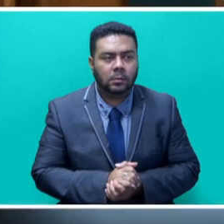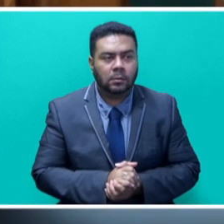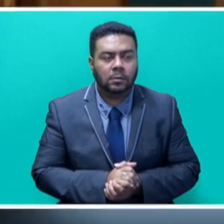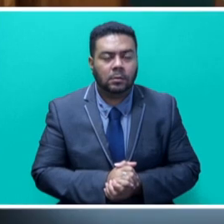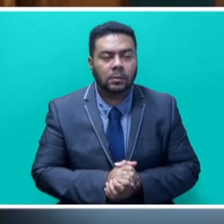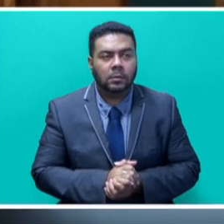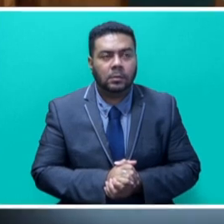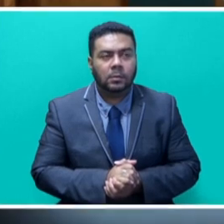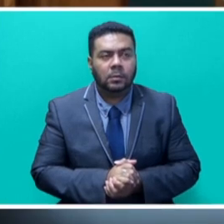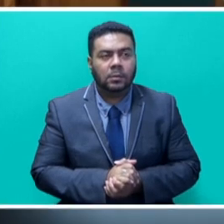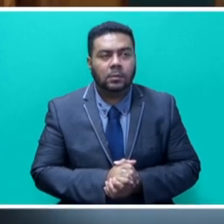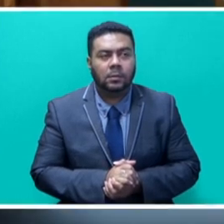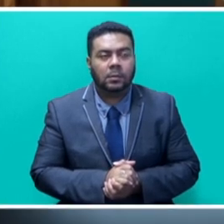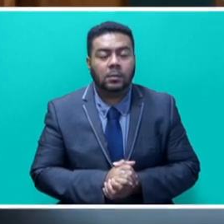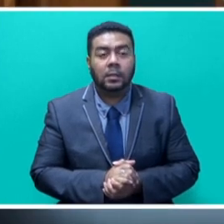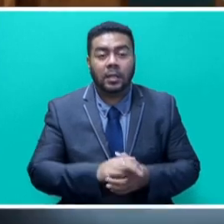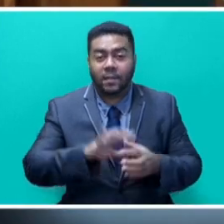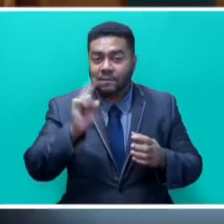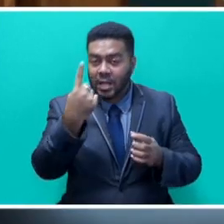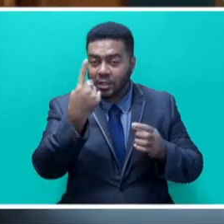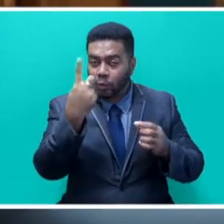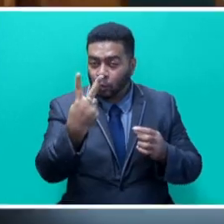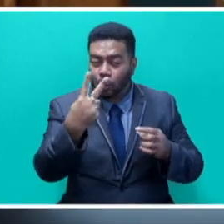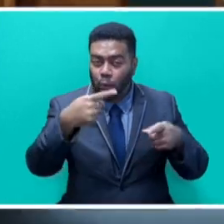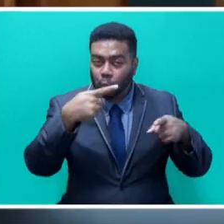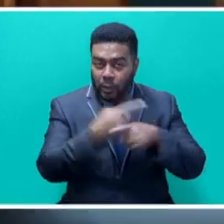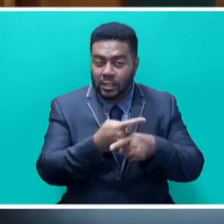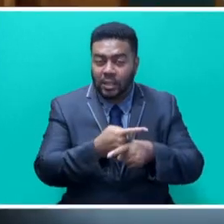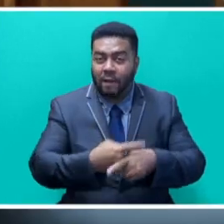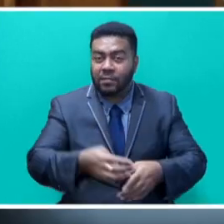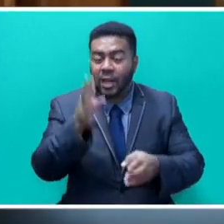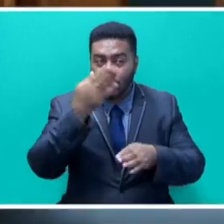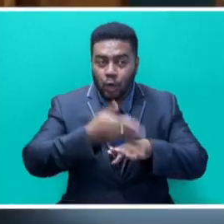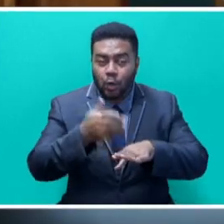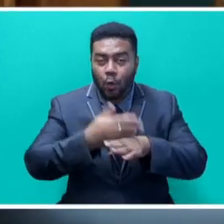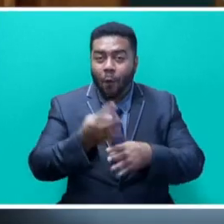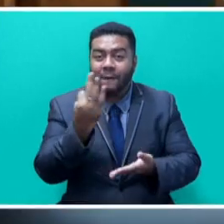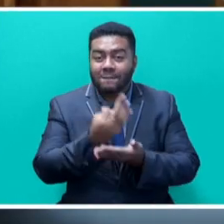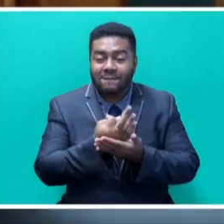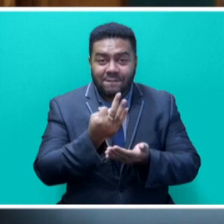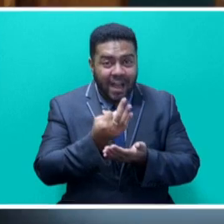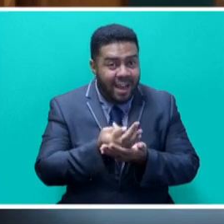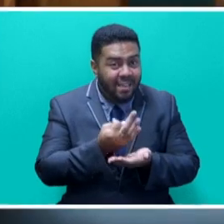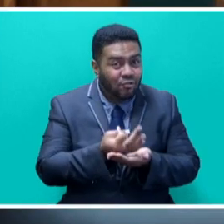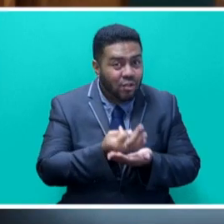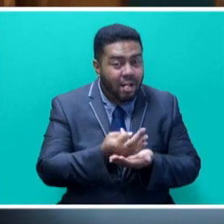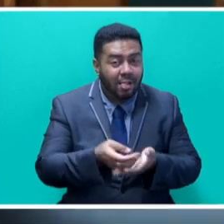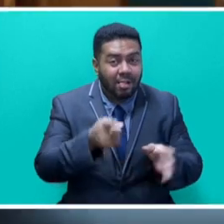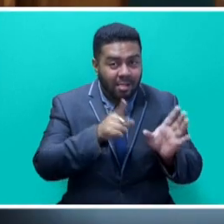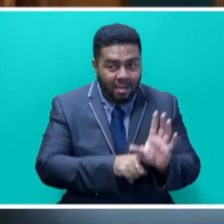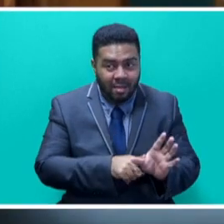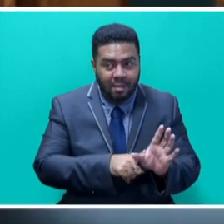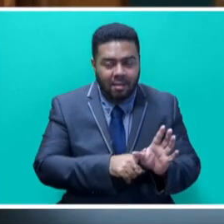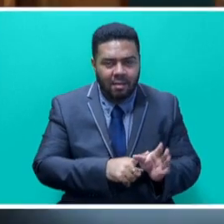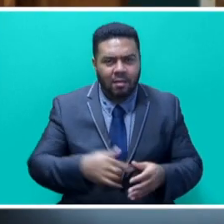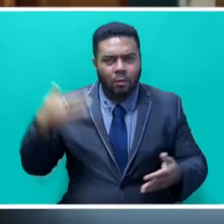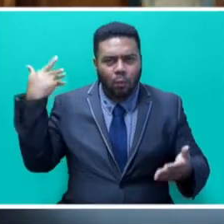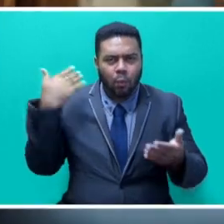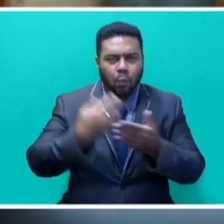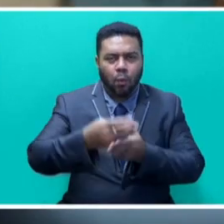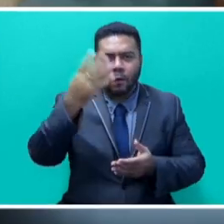Mr. Speaker, in just the first 2 weeks of the new financial year, the forestry sector has generated $14